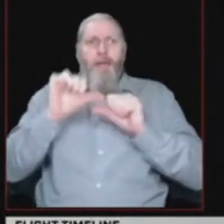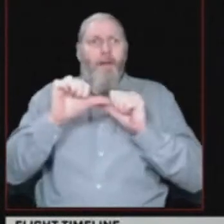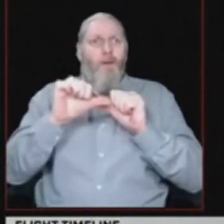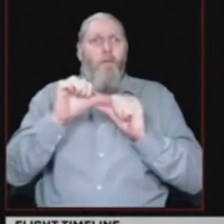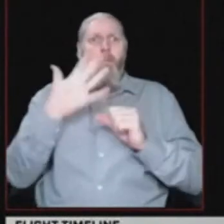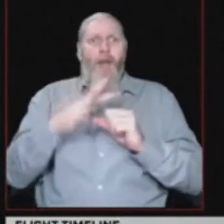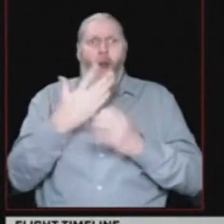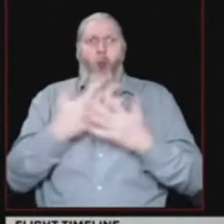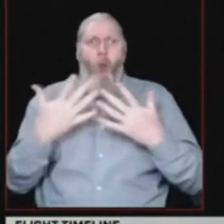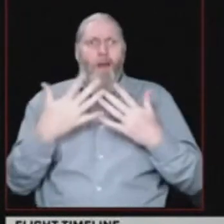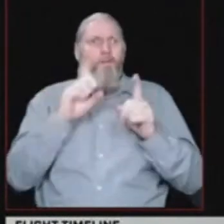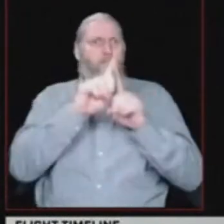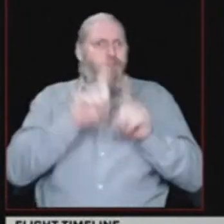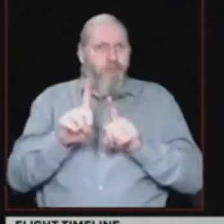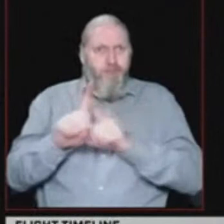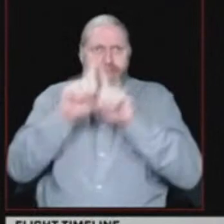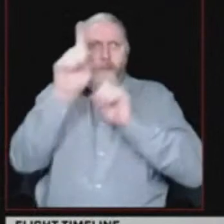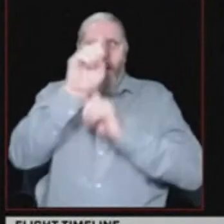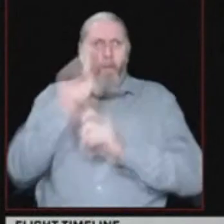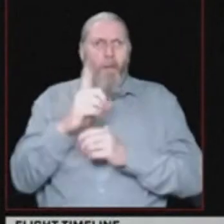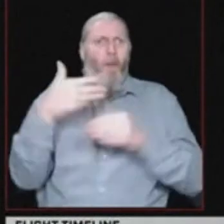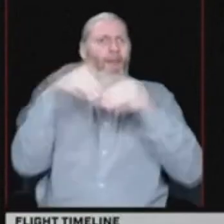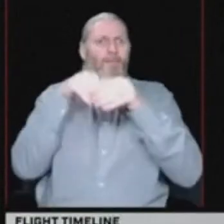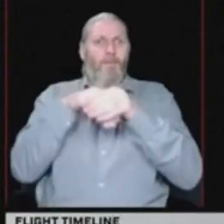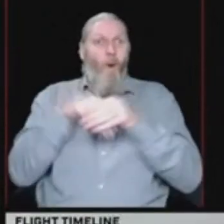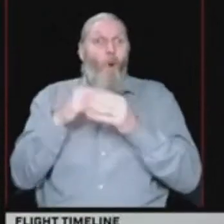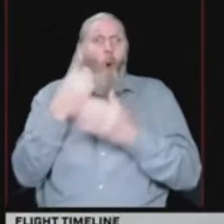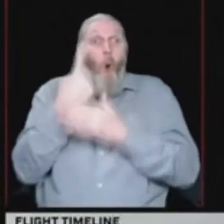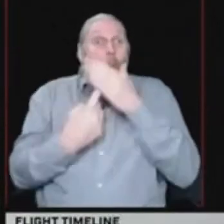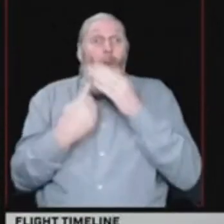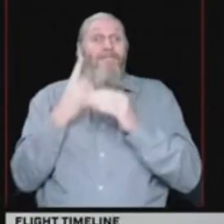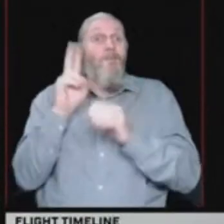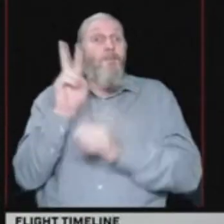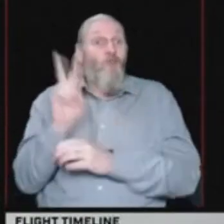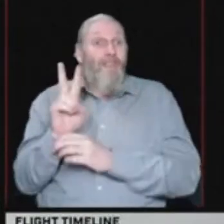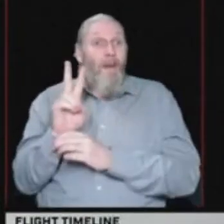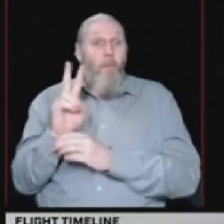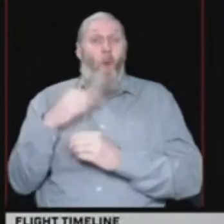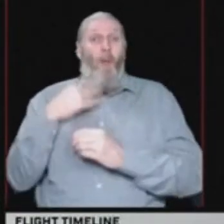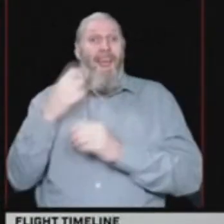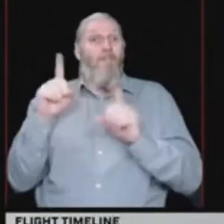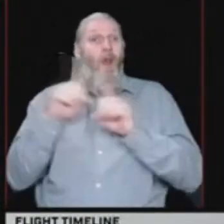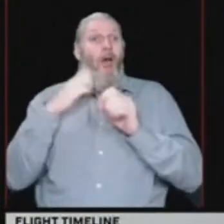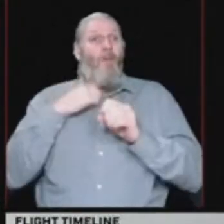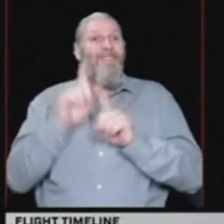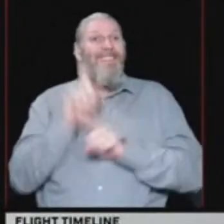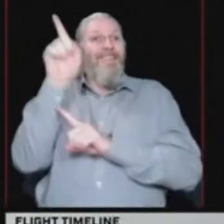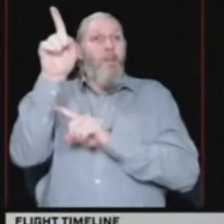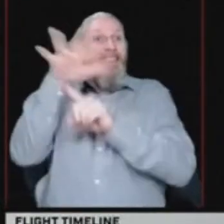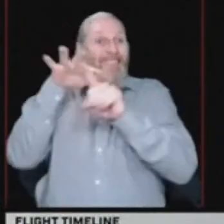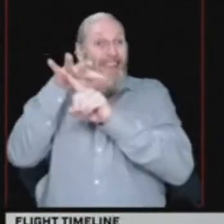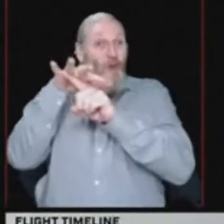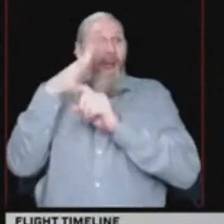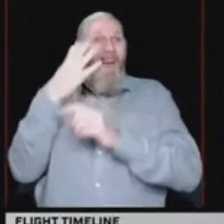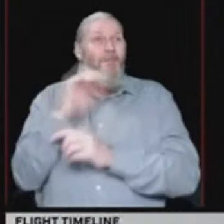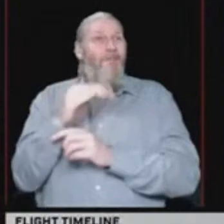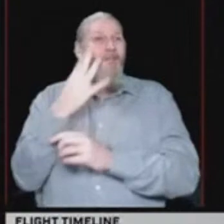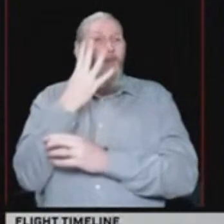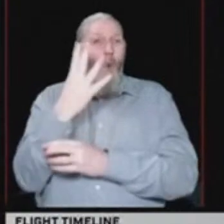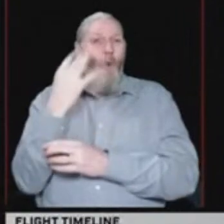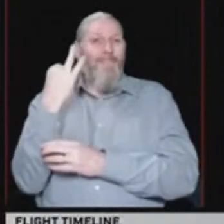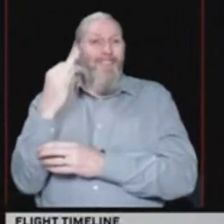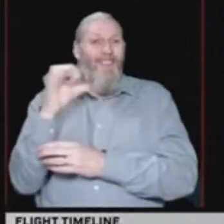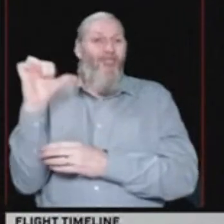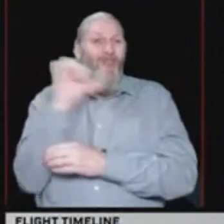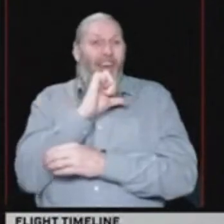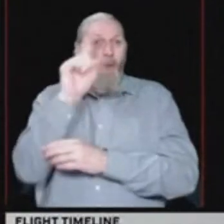throughout our space sector, which employs about 47,000 people. It's much bigger than most people realise. And the other thing people possibly don't